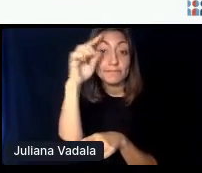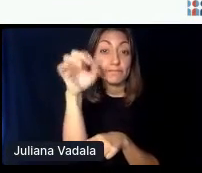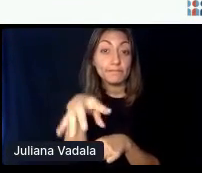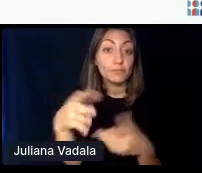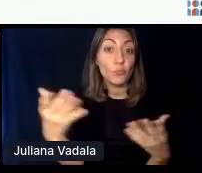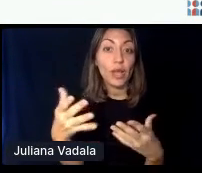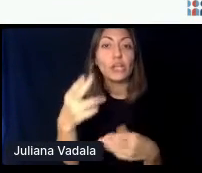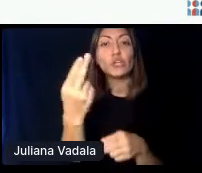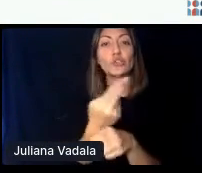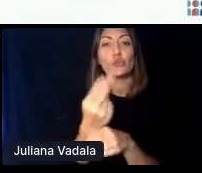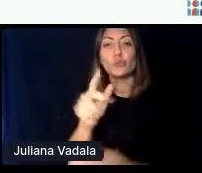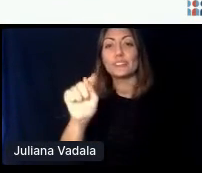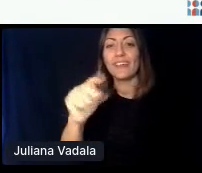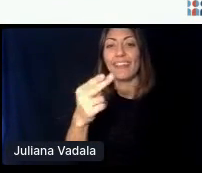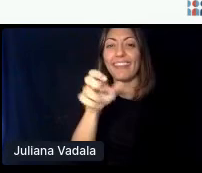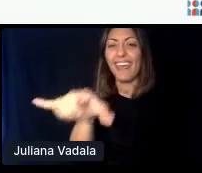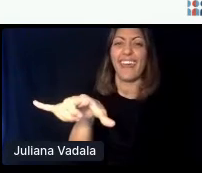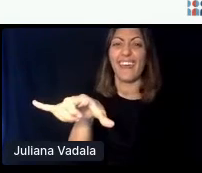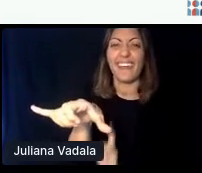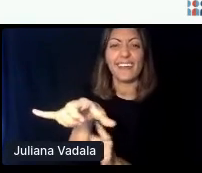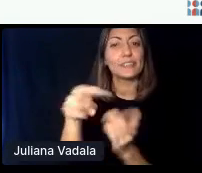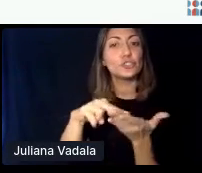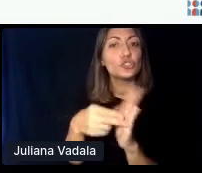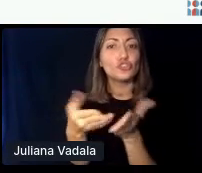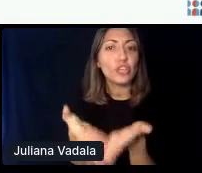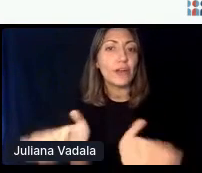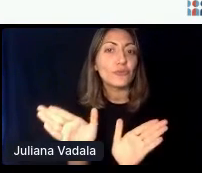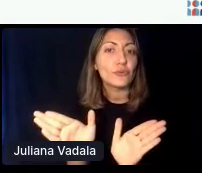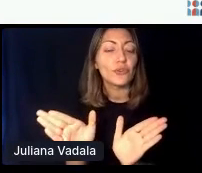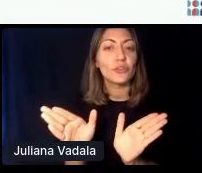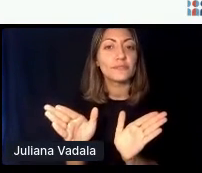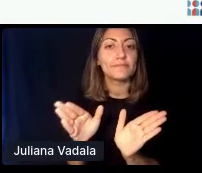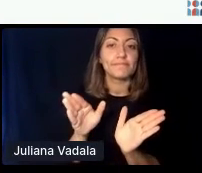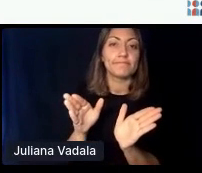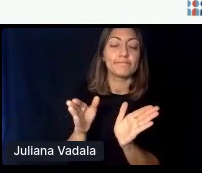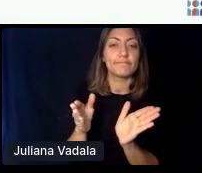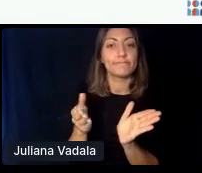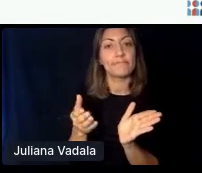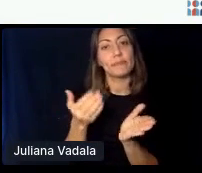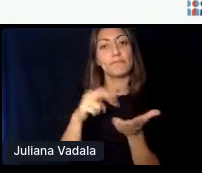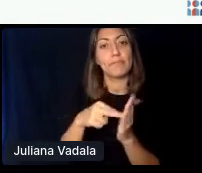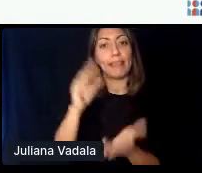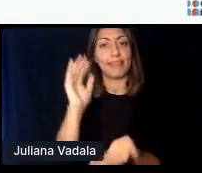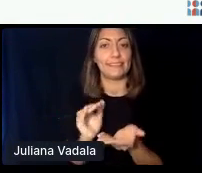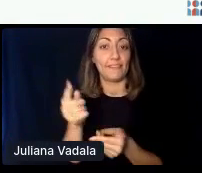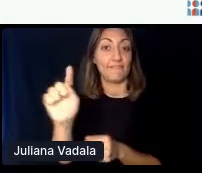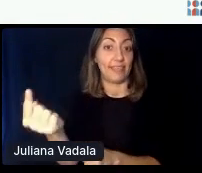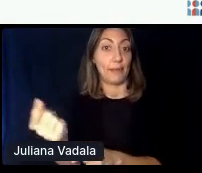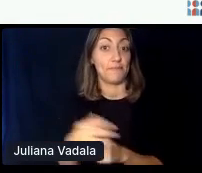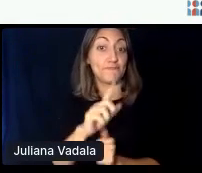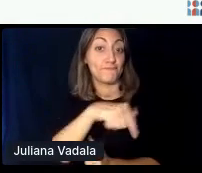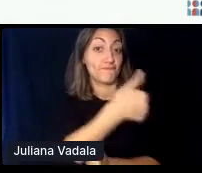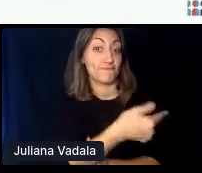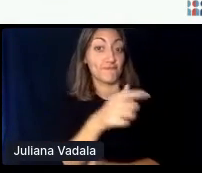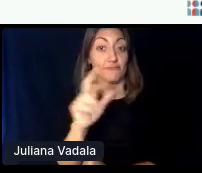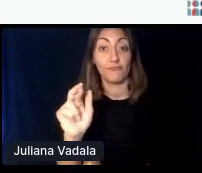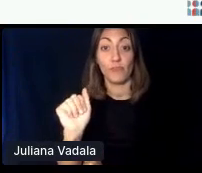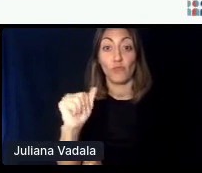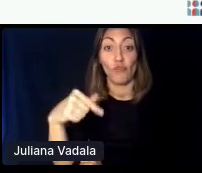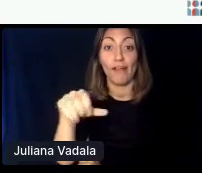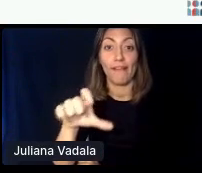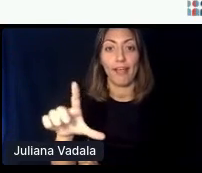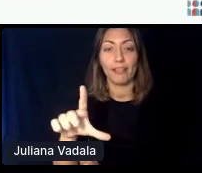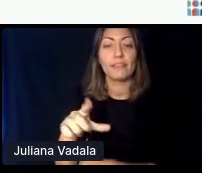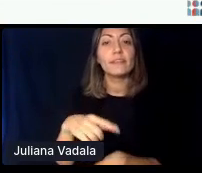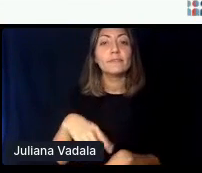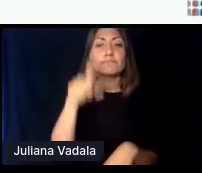for the next example. Thank you, Nora. So in this scenario, we are phone banking, and we're